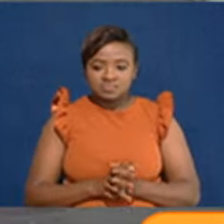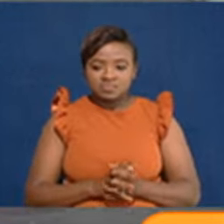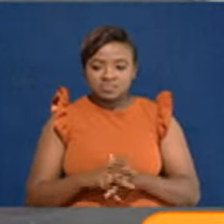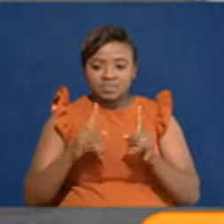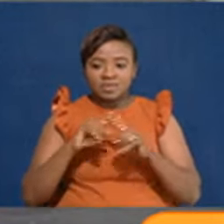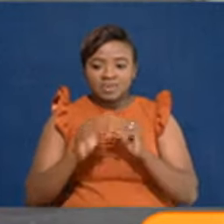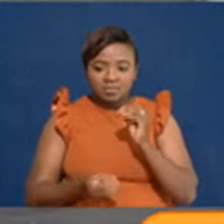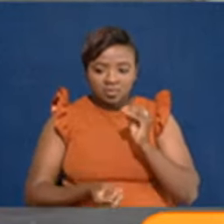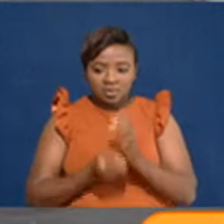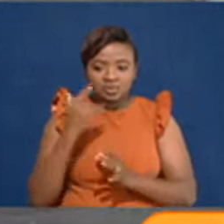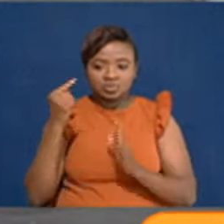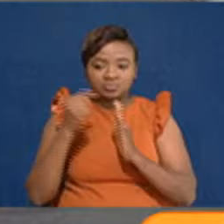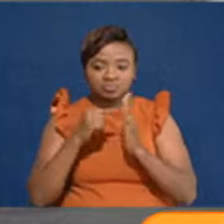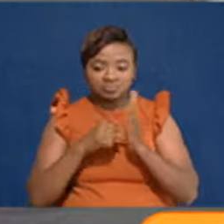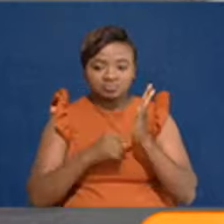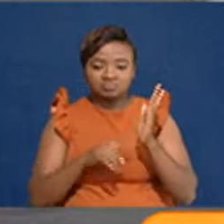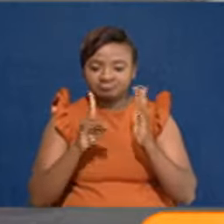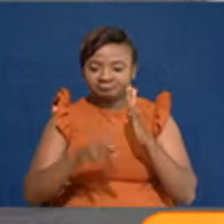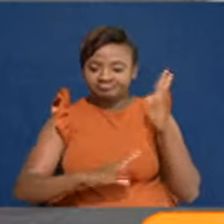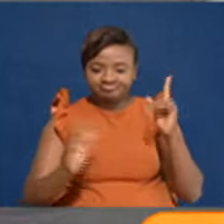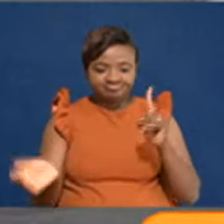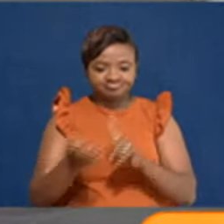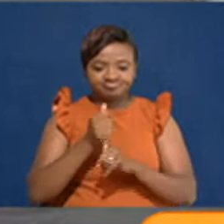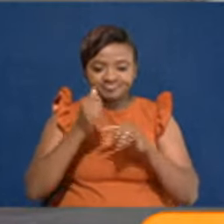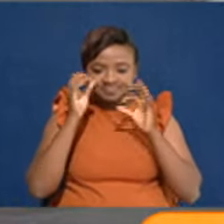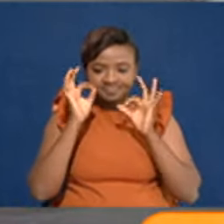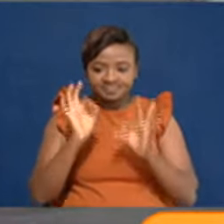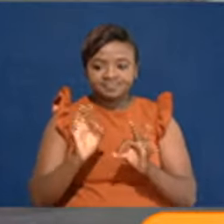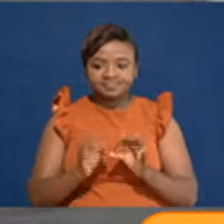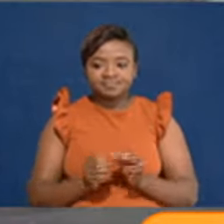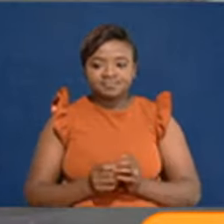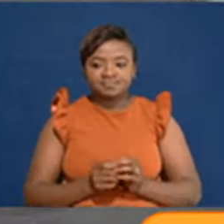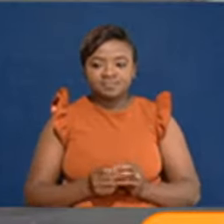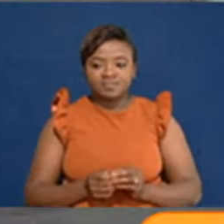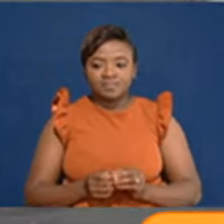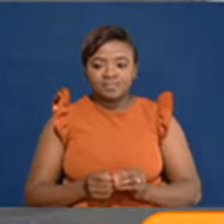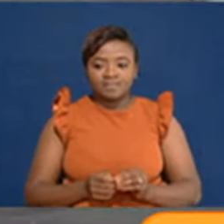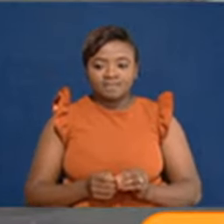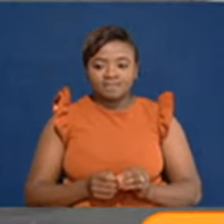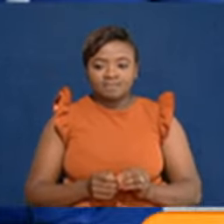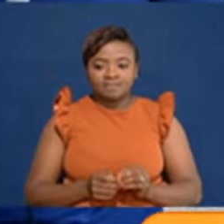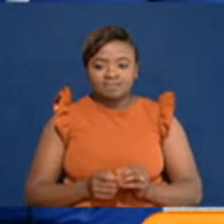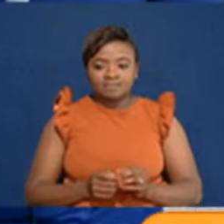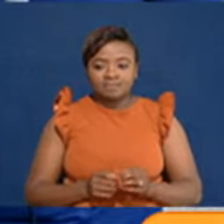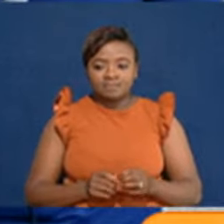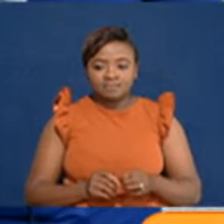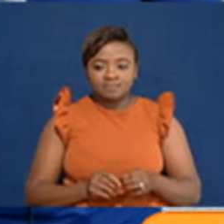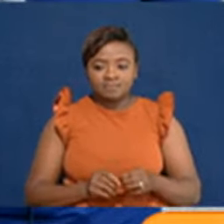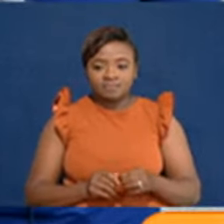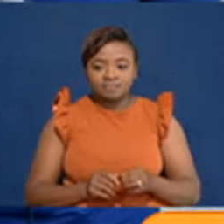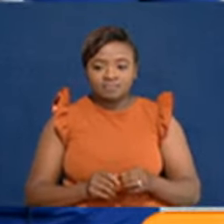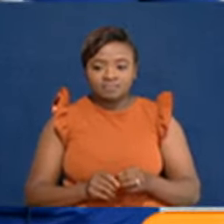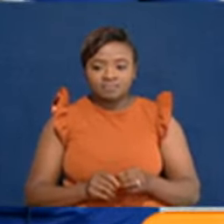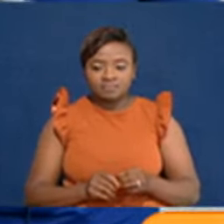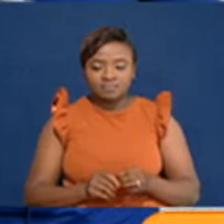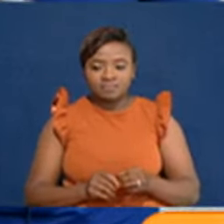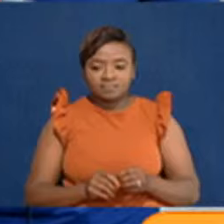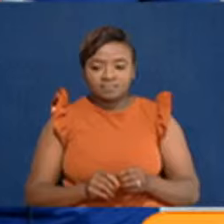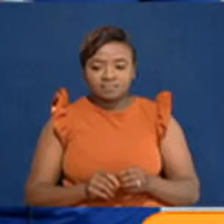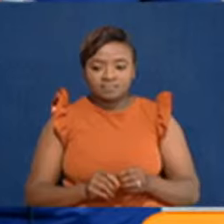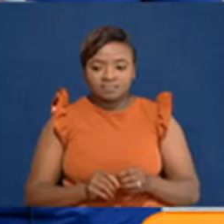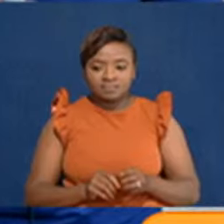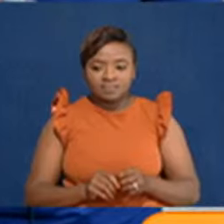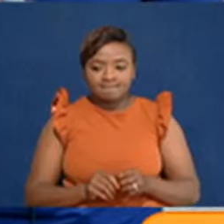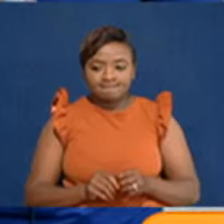all the elements that they wanted, it was achieved perfectly, Olivia. And tell me, before we get